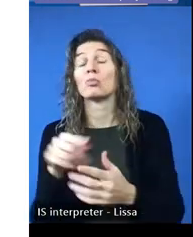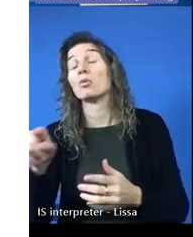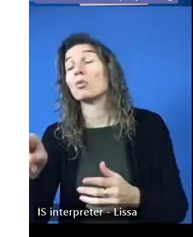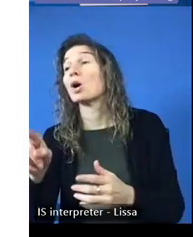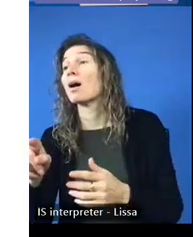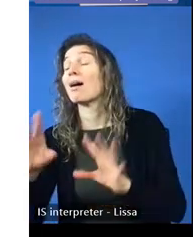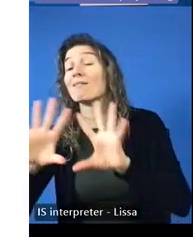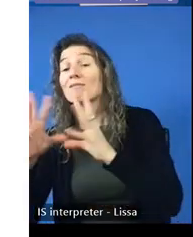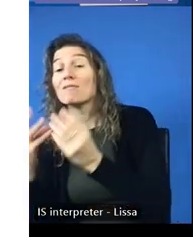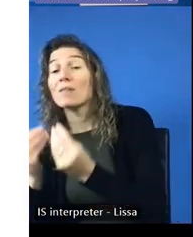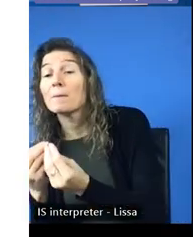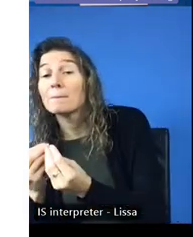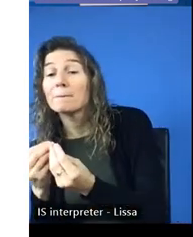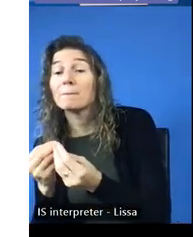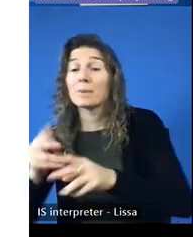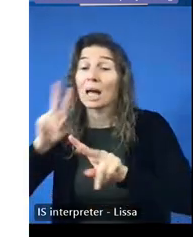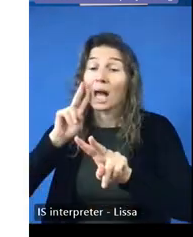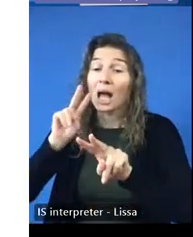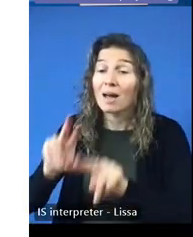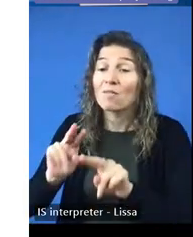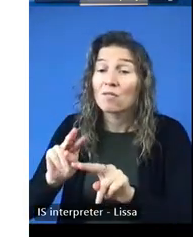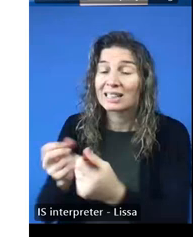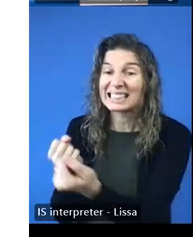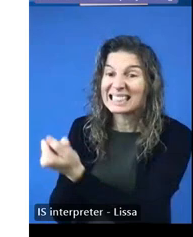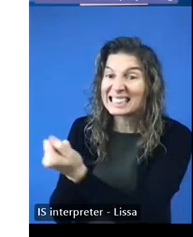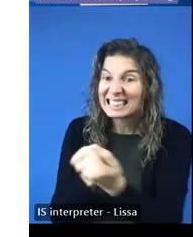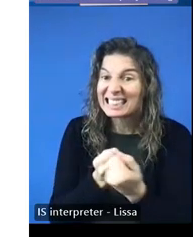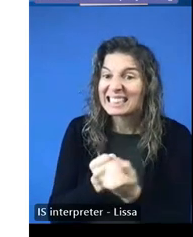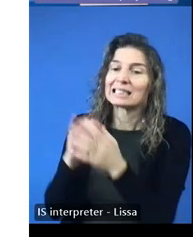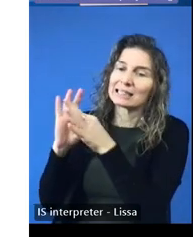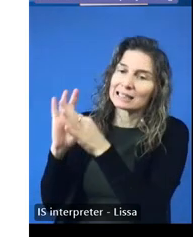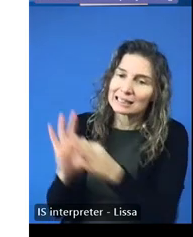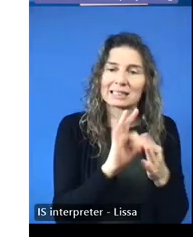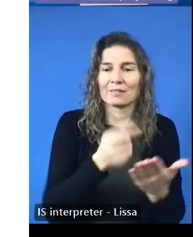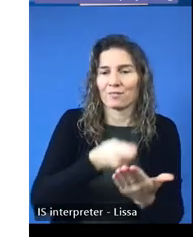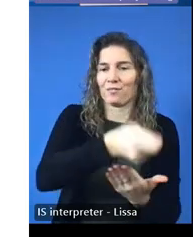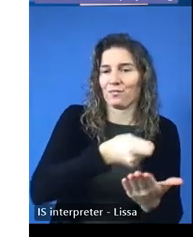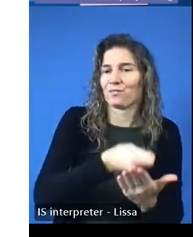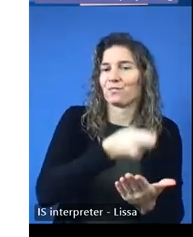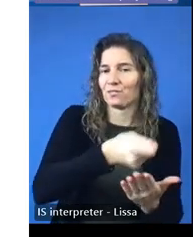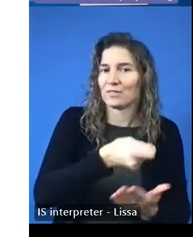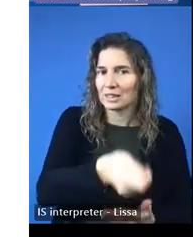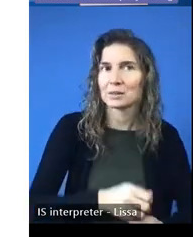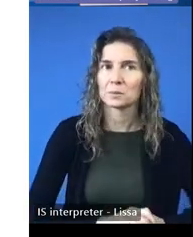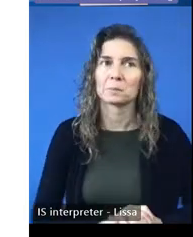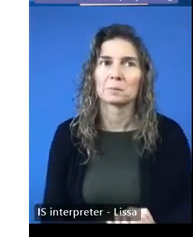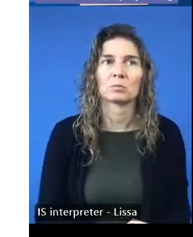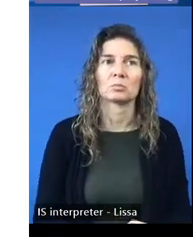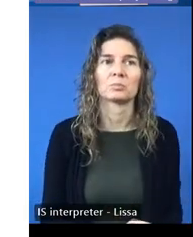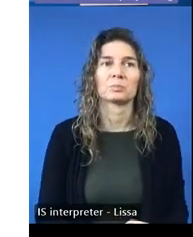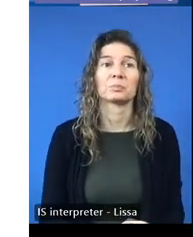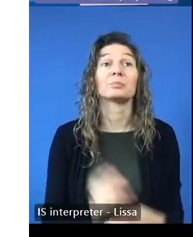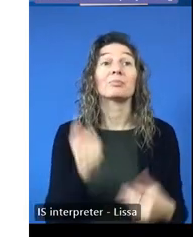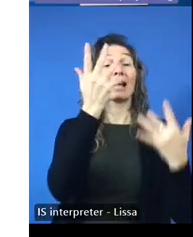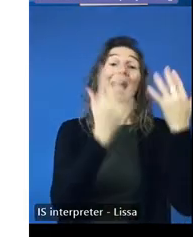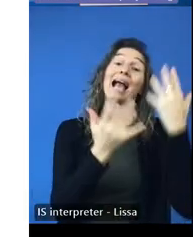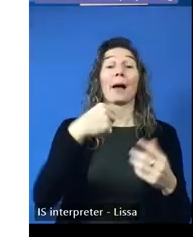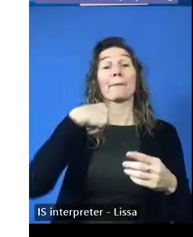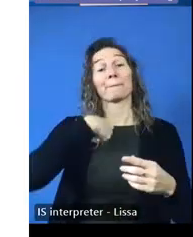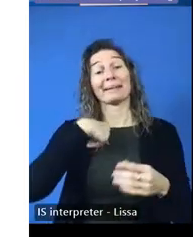and responsive nutrition and feeding practices. Count Me In also supports improvements in nutrition and feeding practices